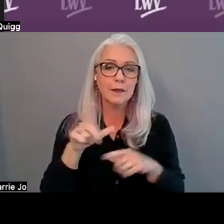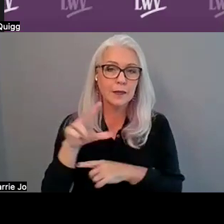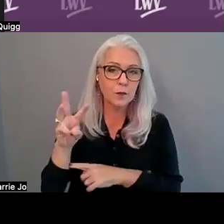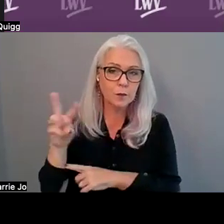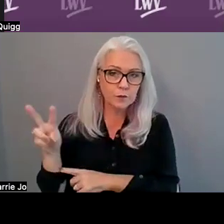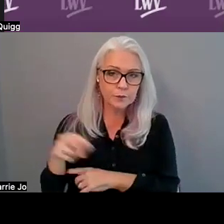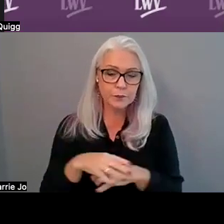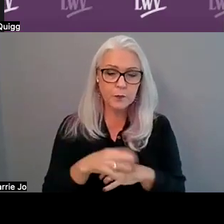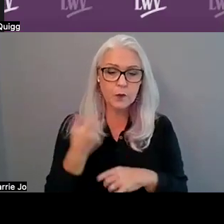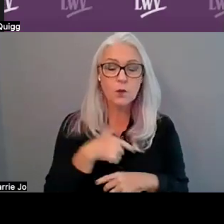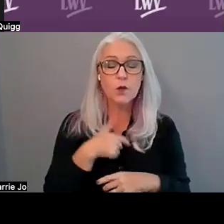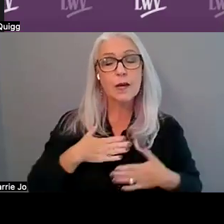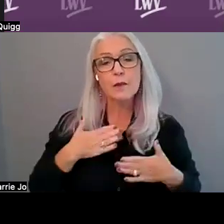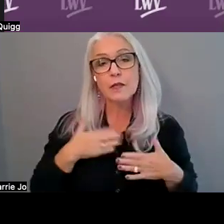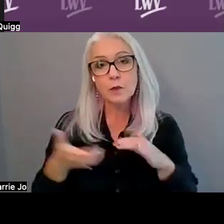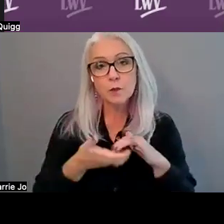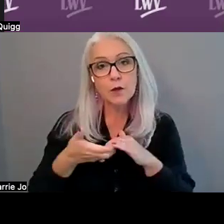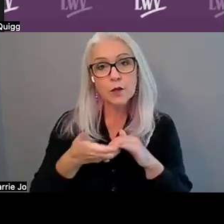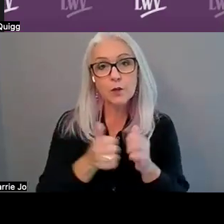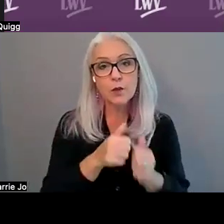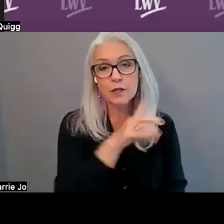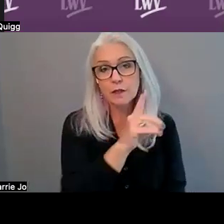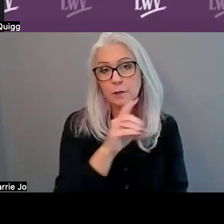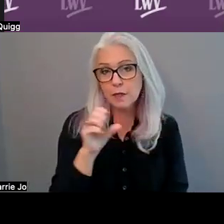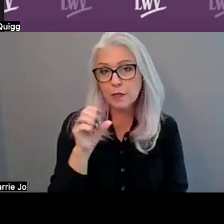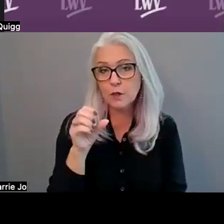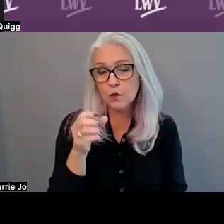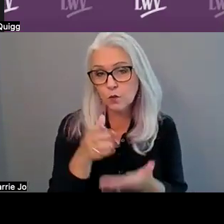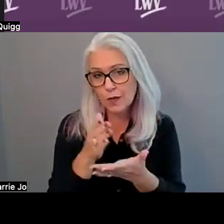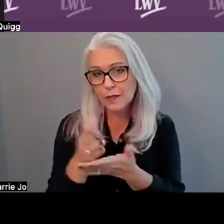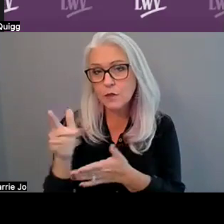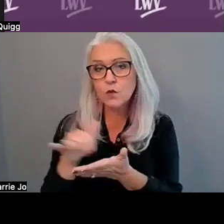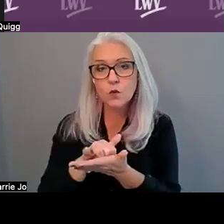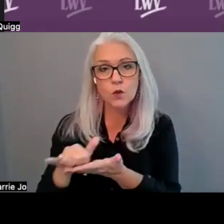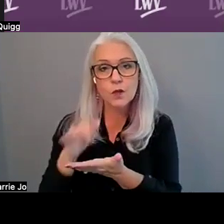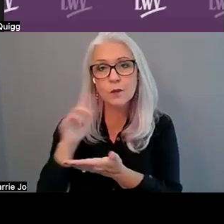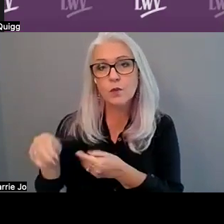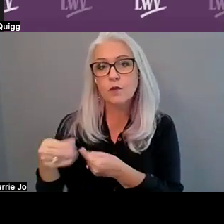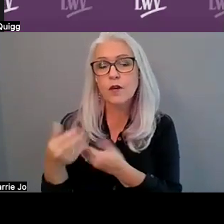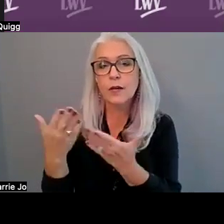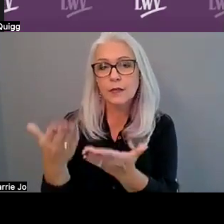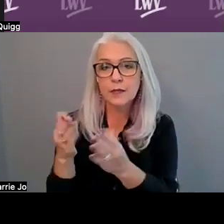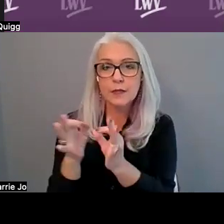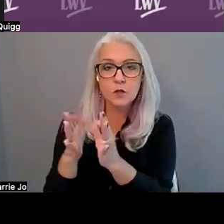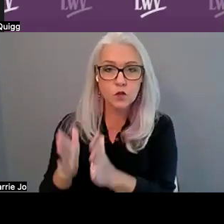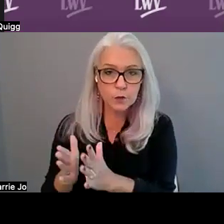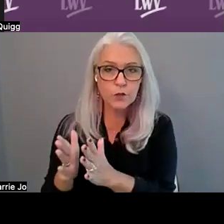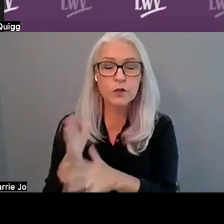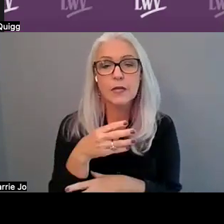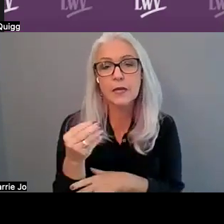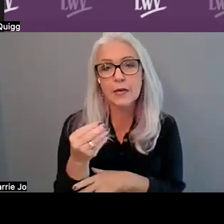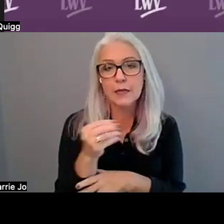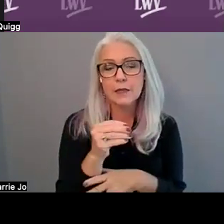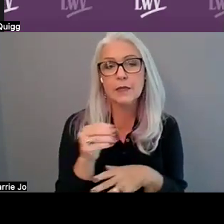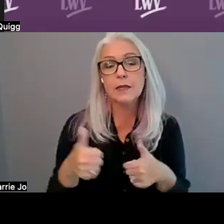to be partnering tonight with Disability Rights New York, which is providing both American Sign Language interpretation and